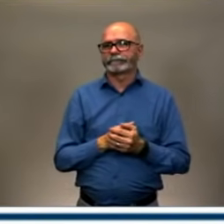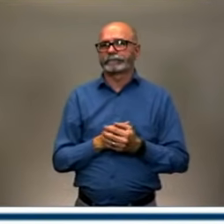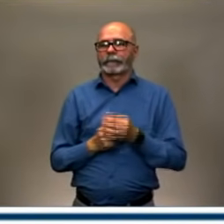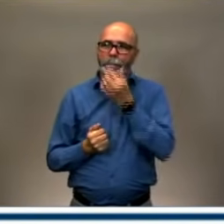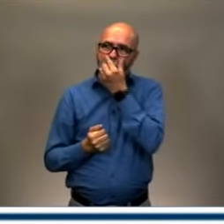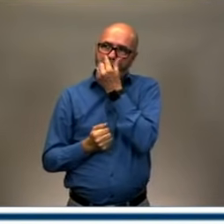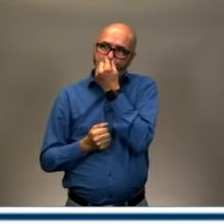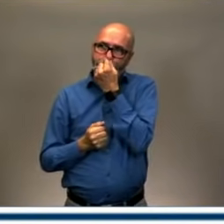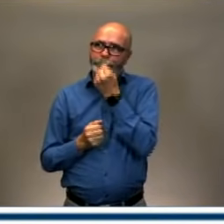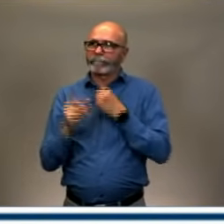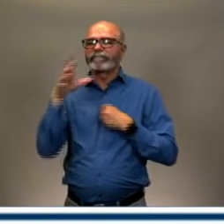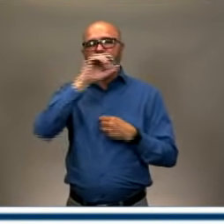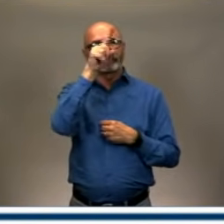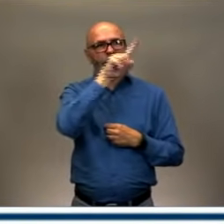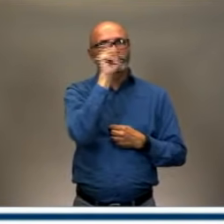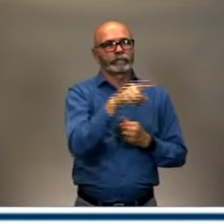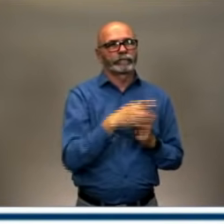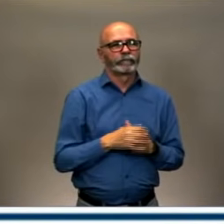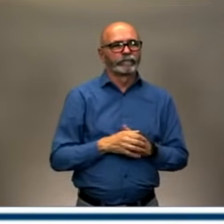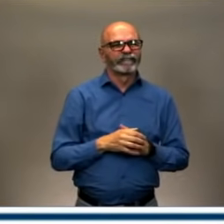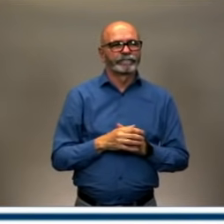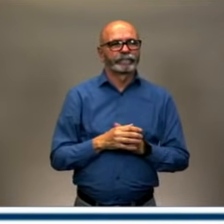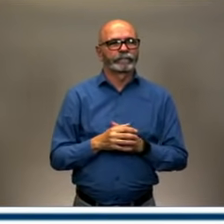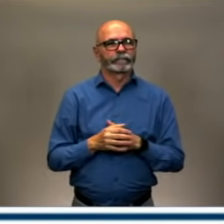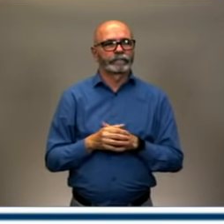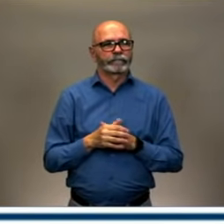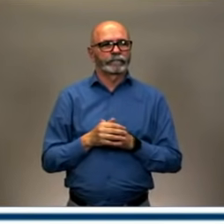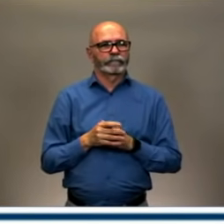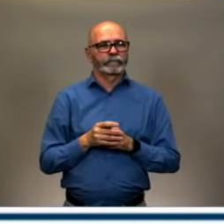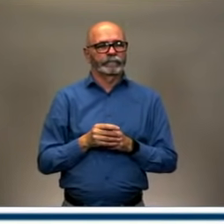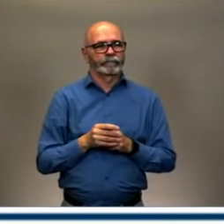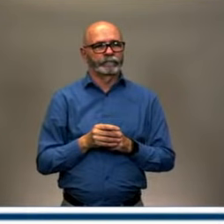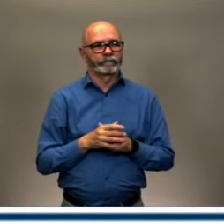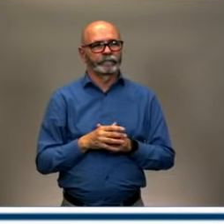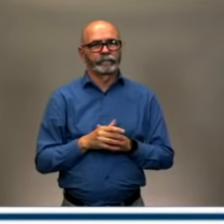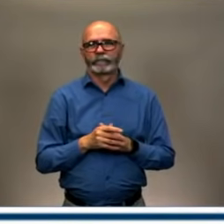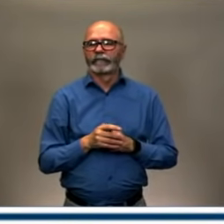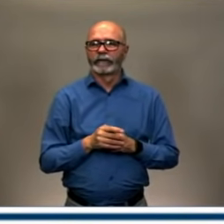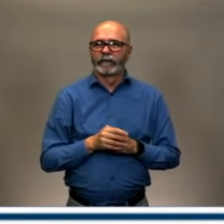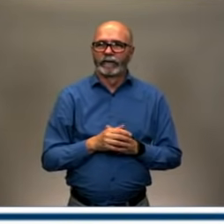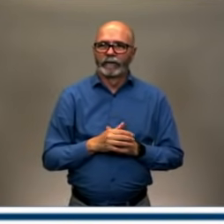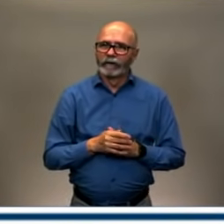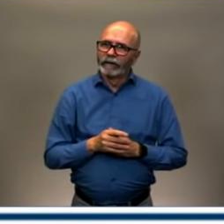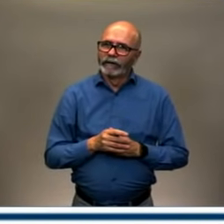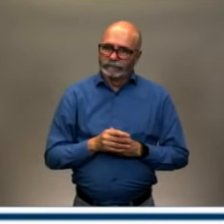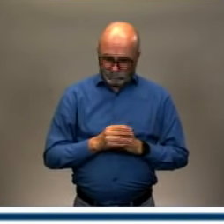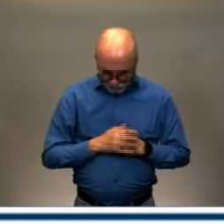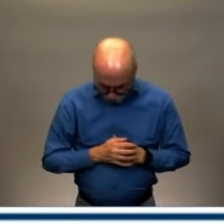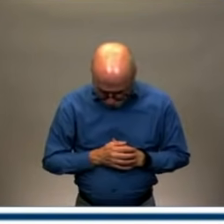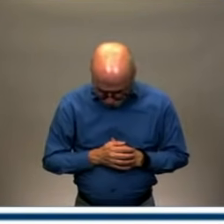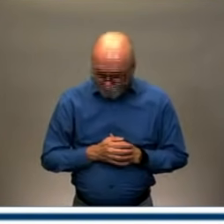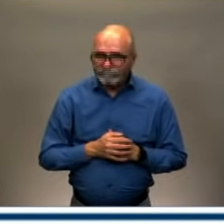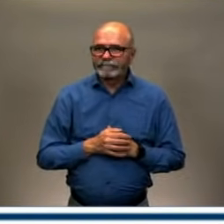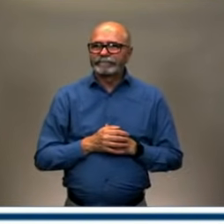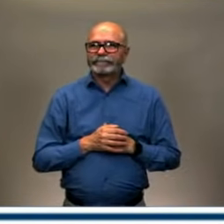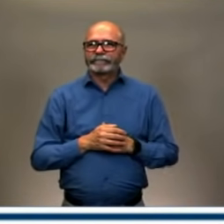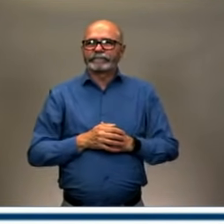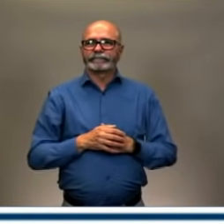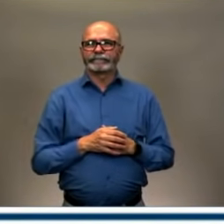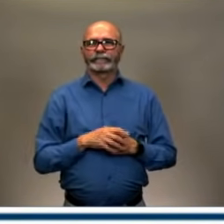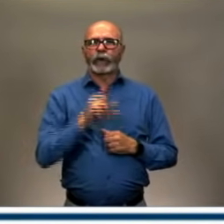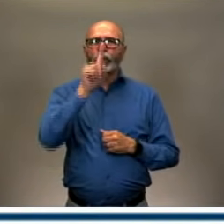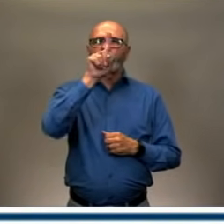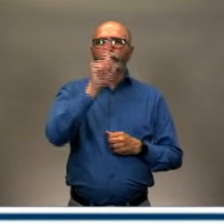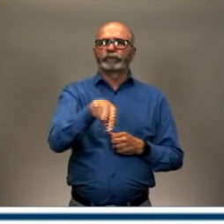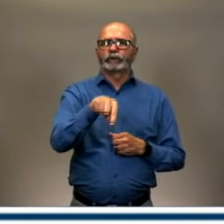Lindsay. Thanks. Changing gears, regarding the Can Immunize contract, that $1.17 million the